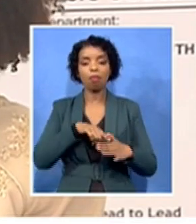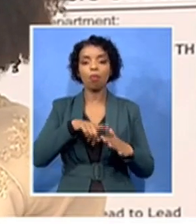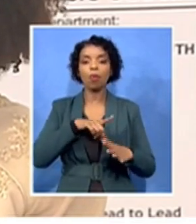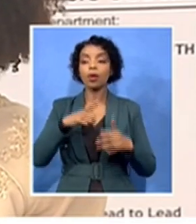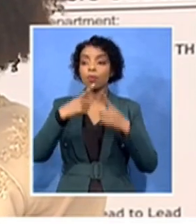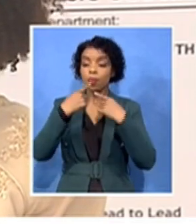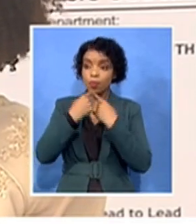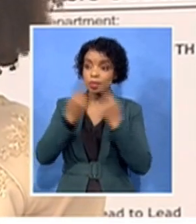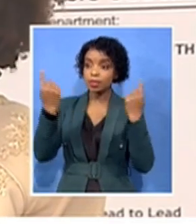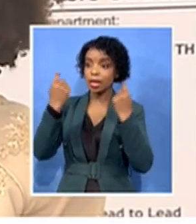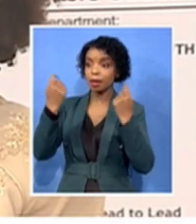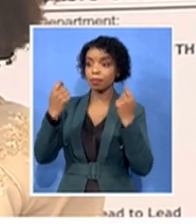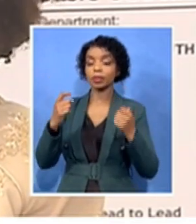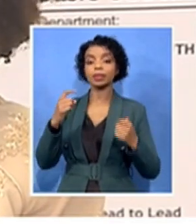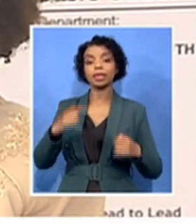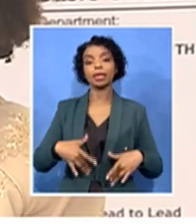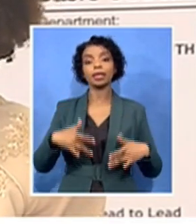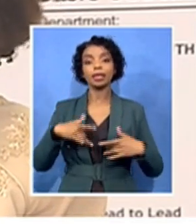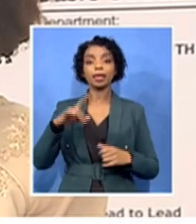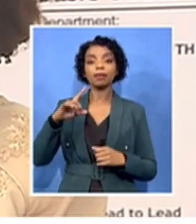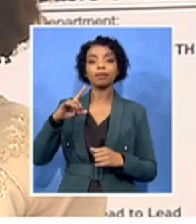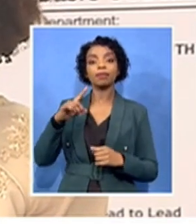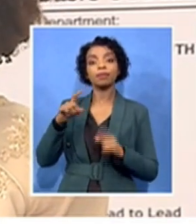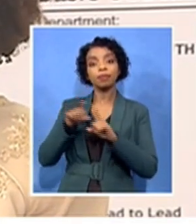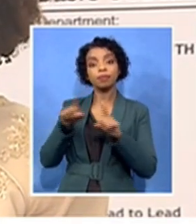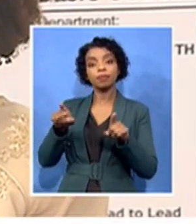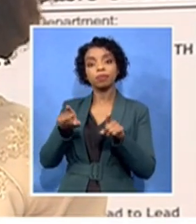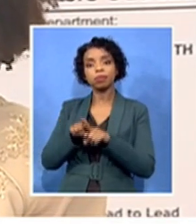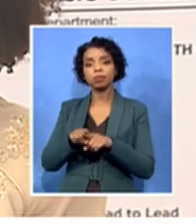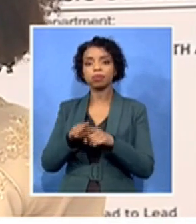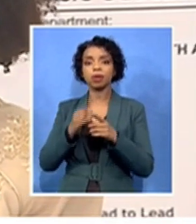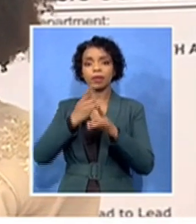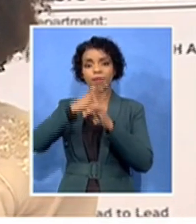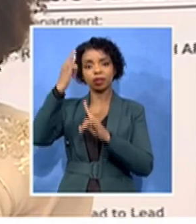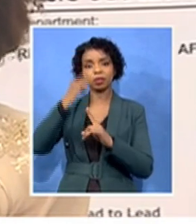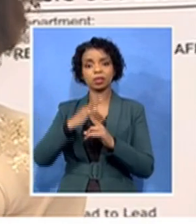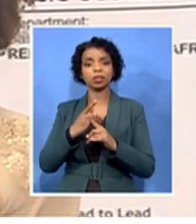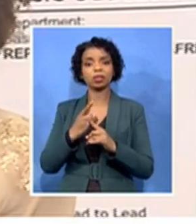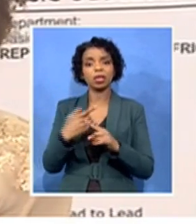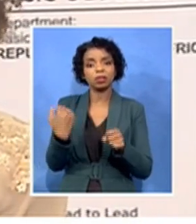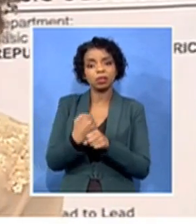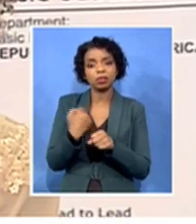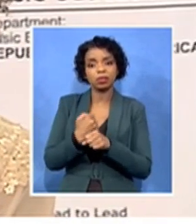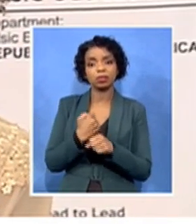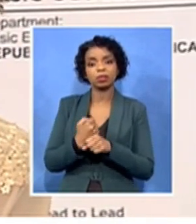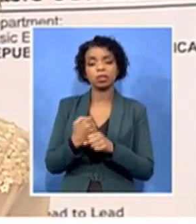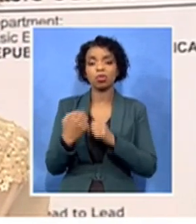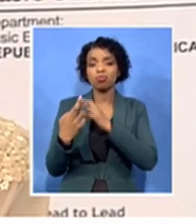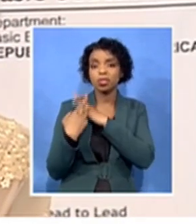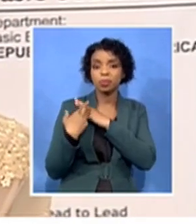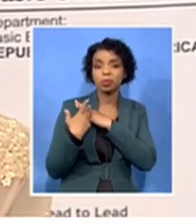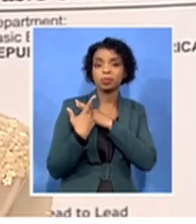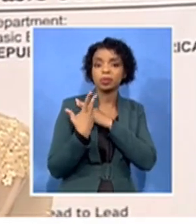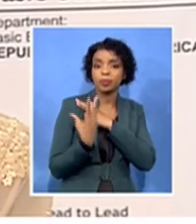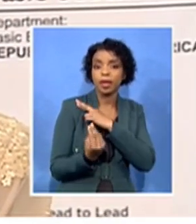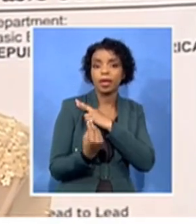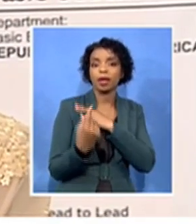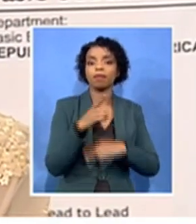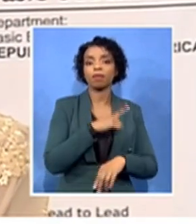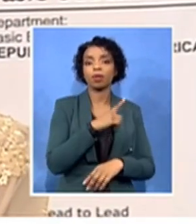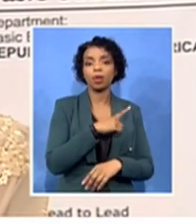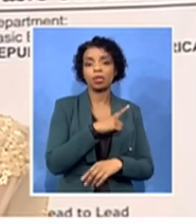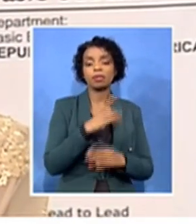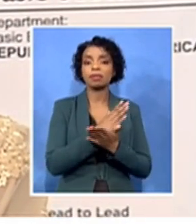teaching profession, we have a responsibility to take stock of our achievements, and at the same time, we